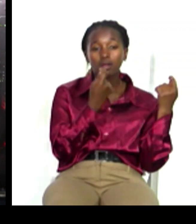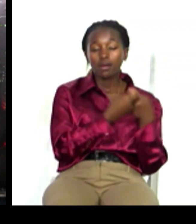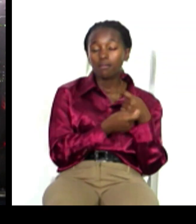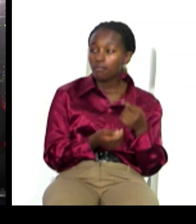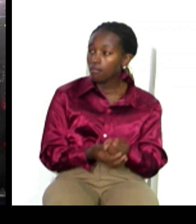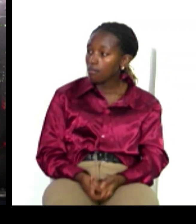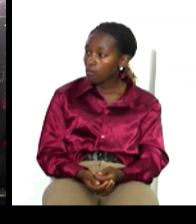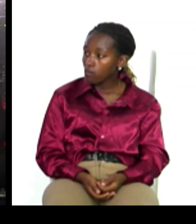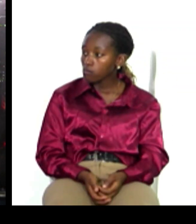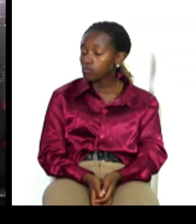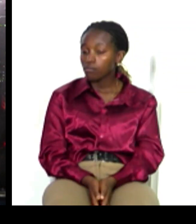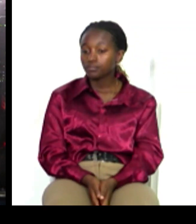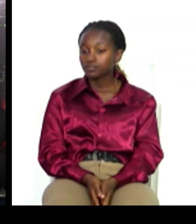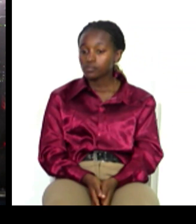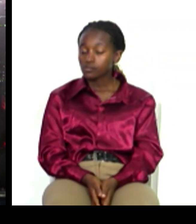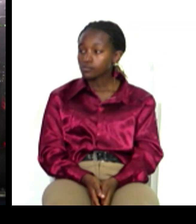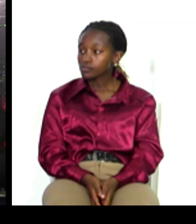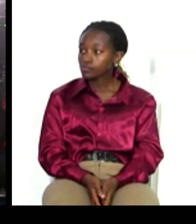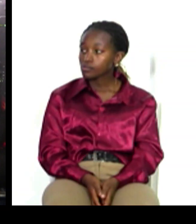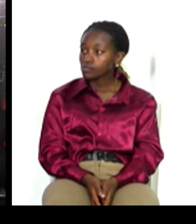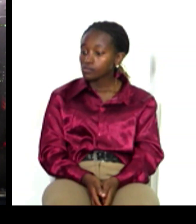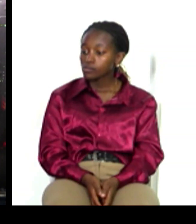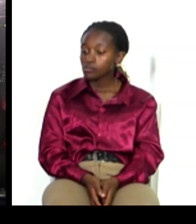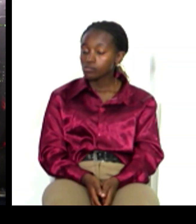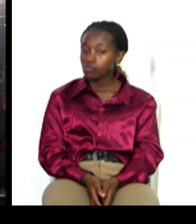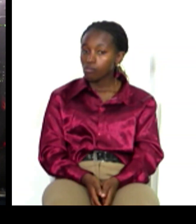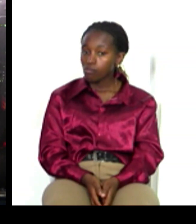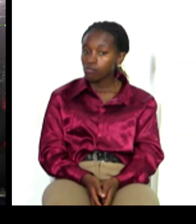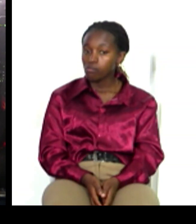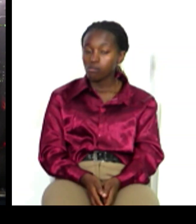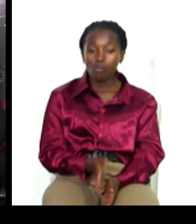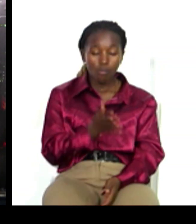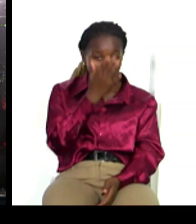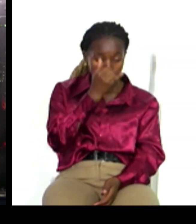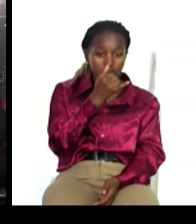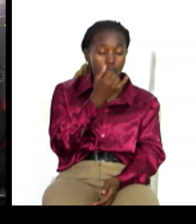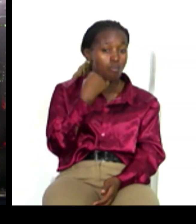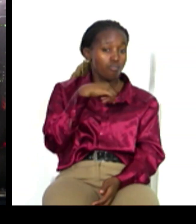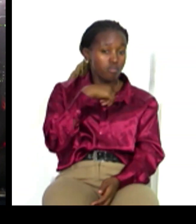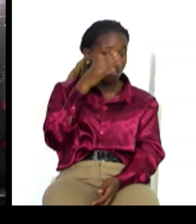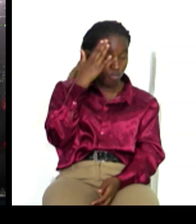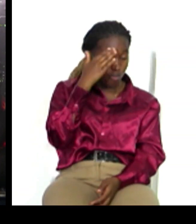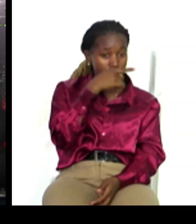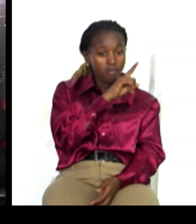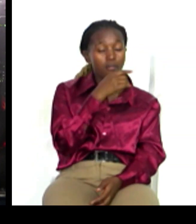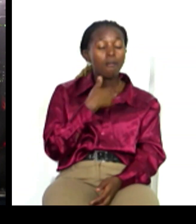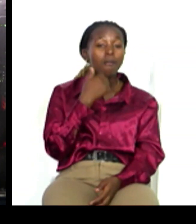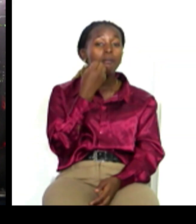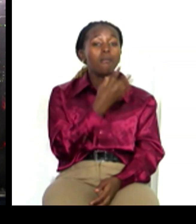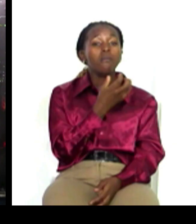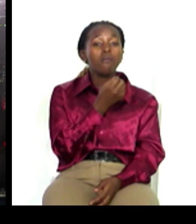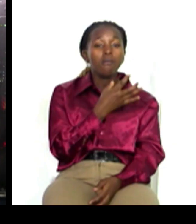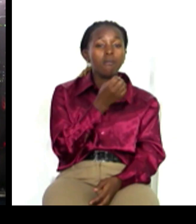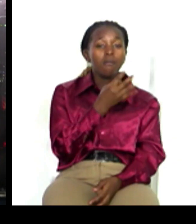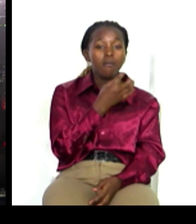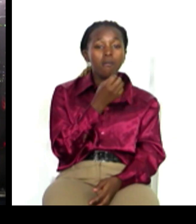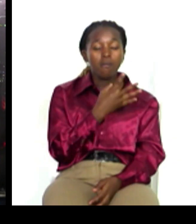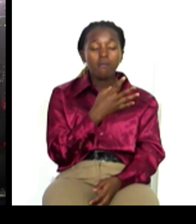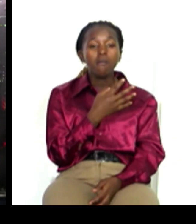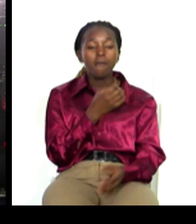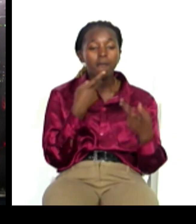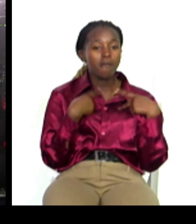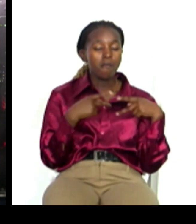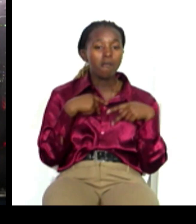If they come into play, because now they actually contested the census numbers. the official census